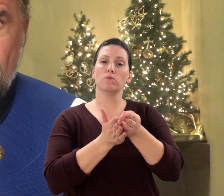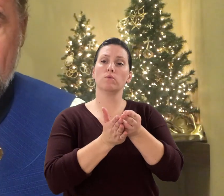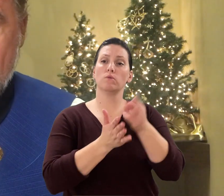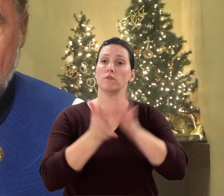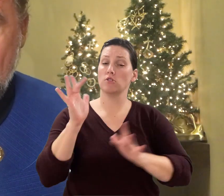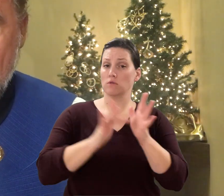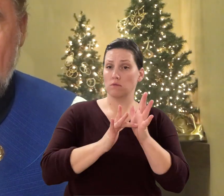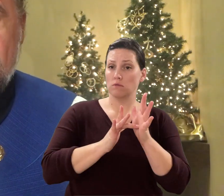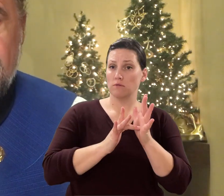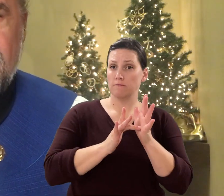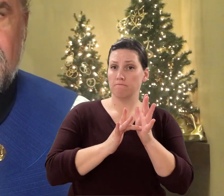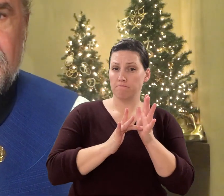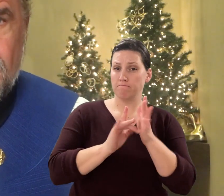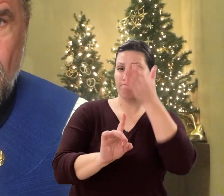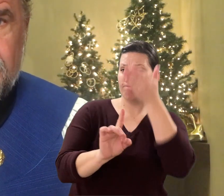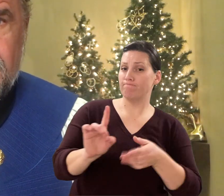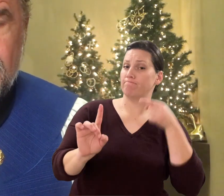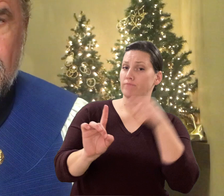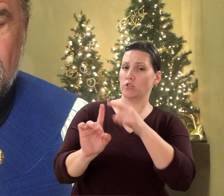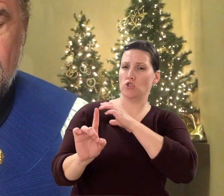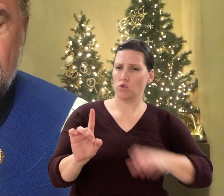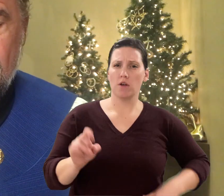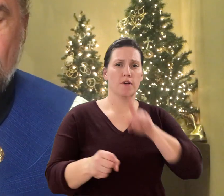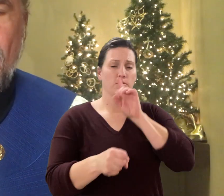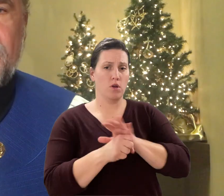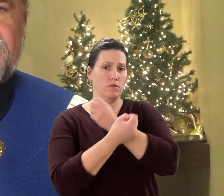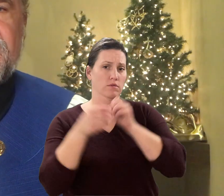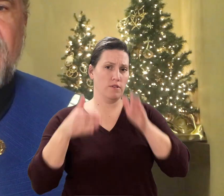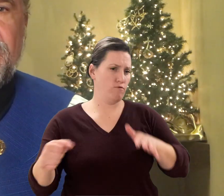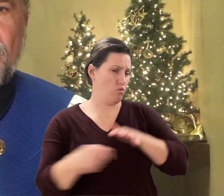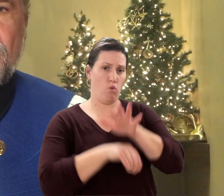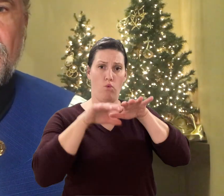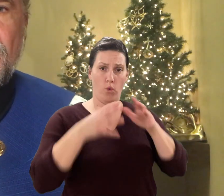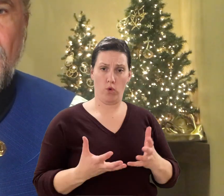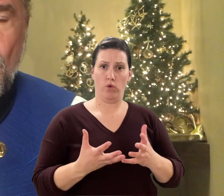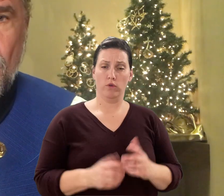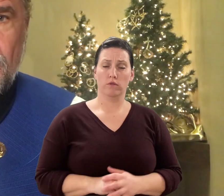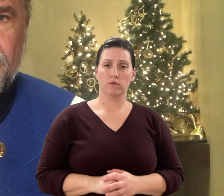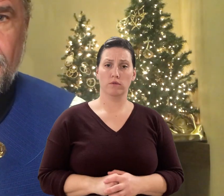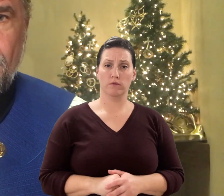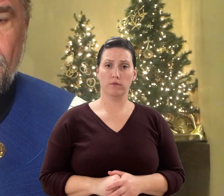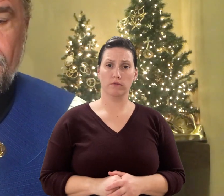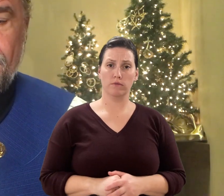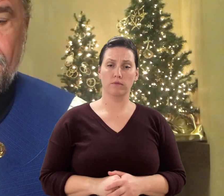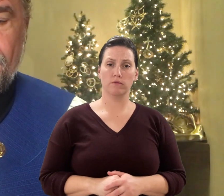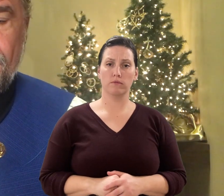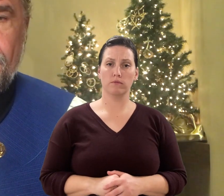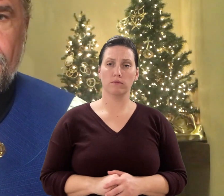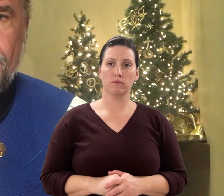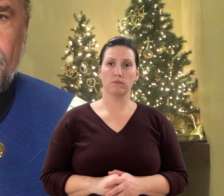truth that Jesus is the Christ, the promised Savior of the world.